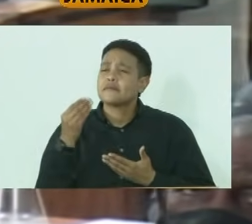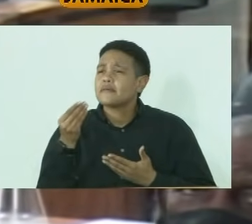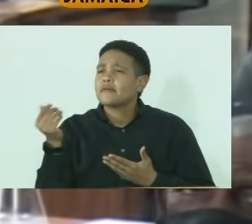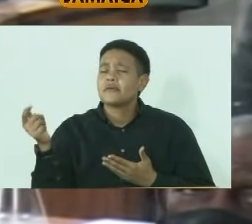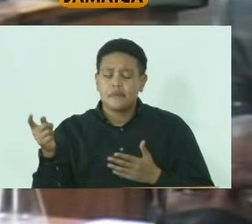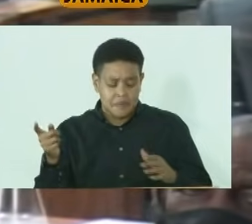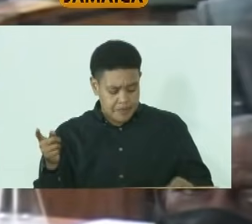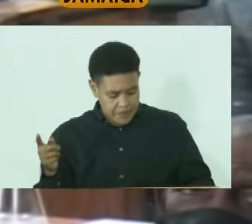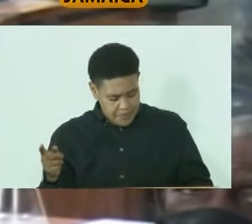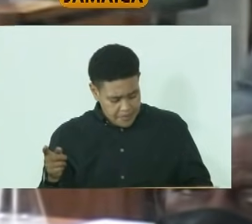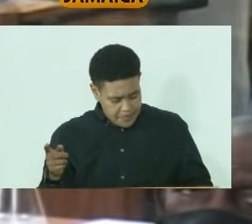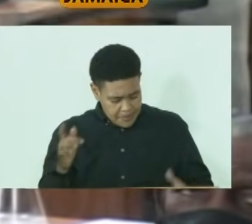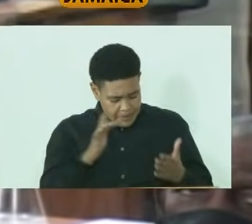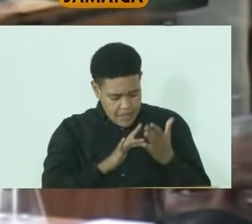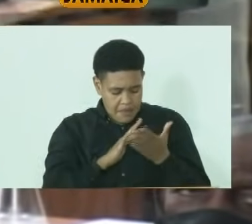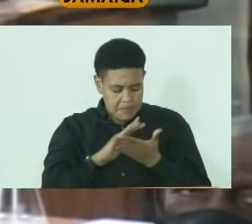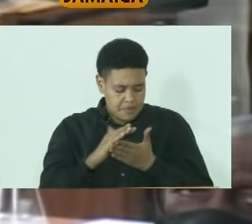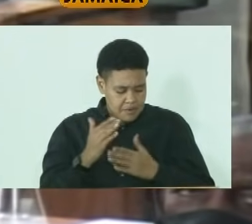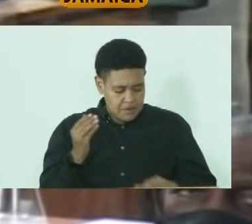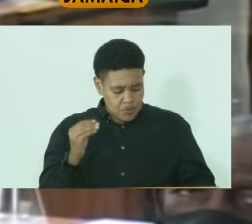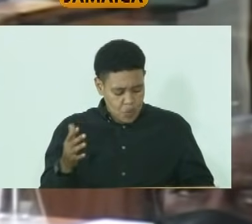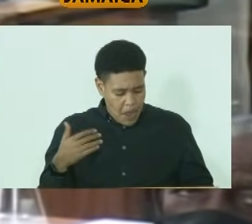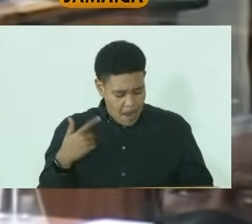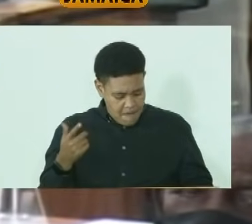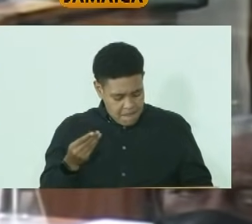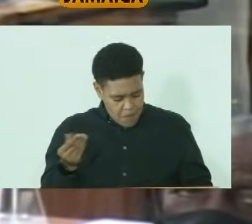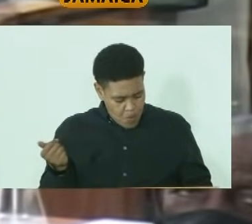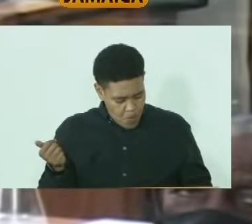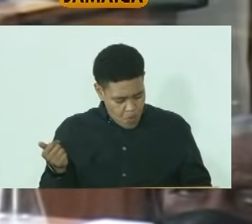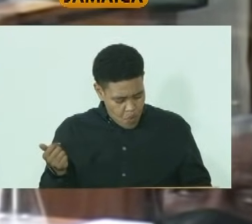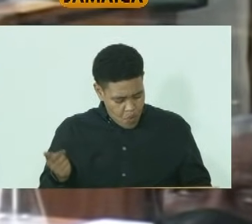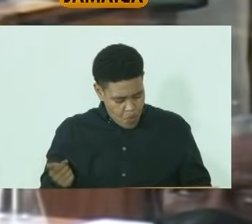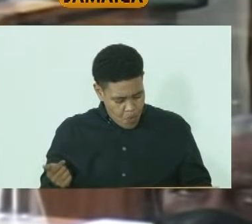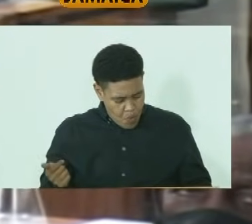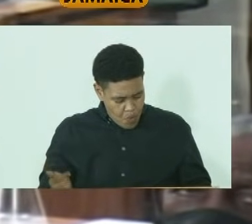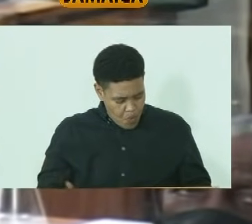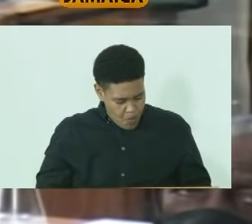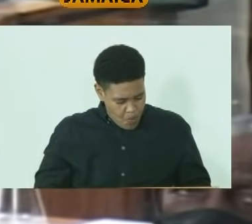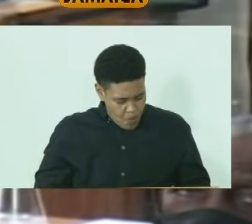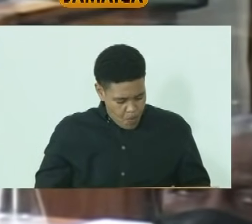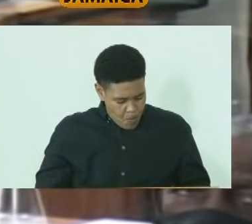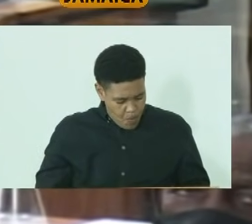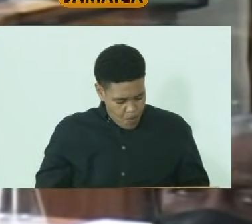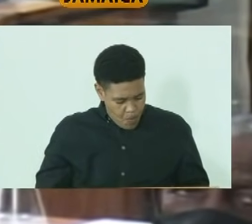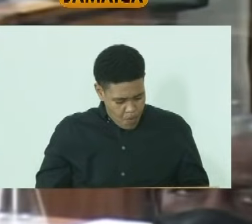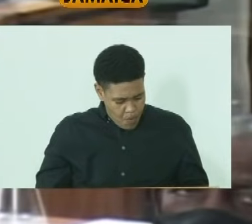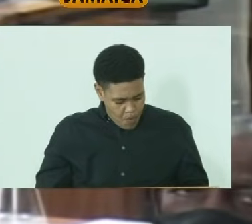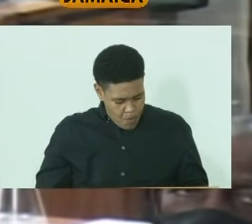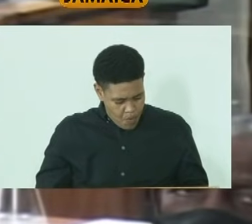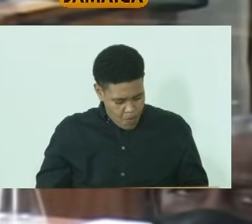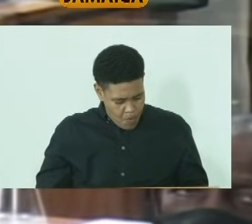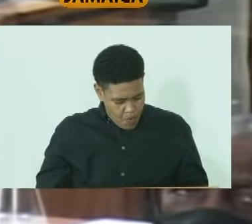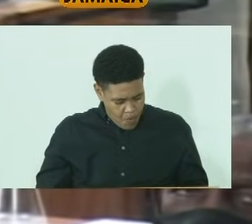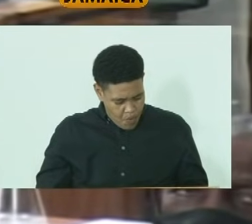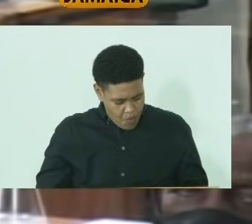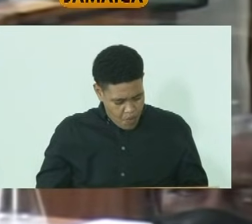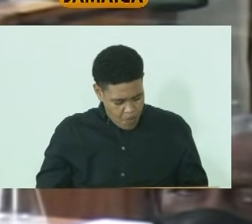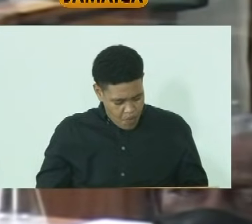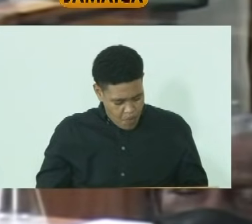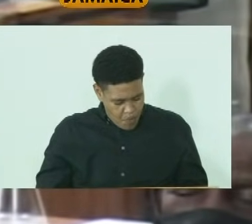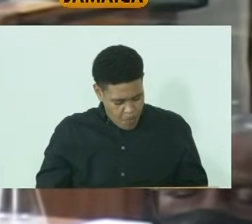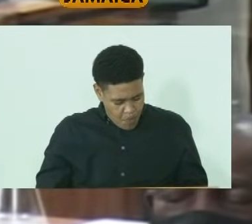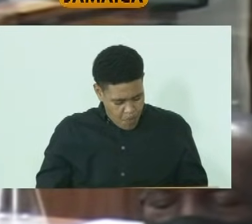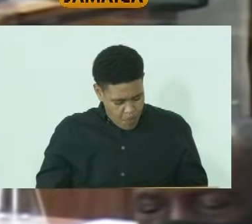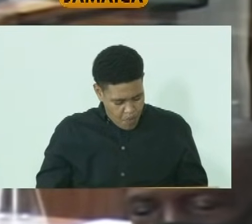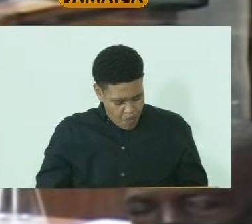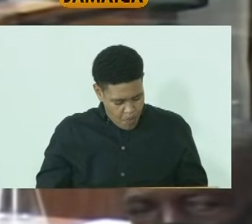of devices to students, and we would make the donations to those